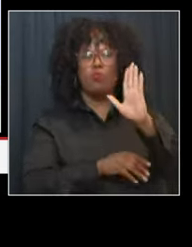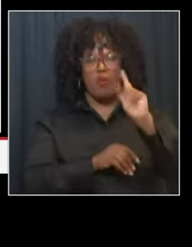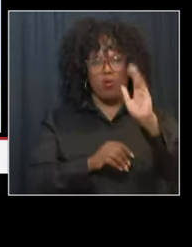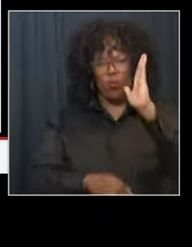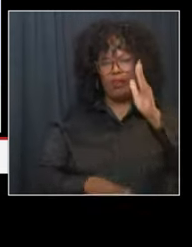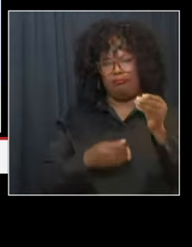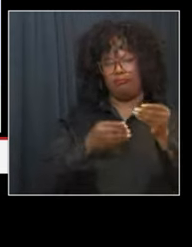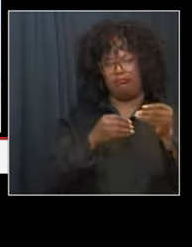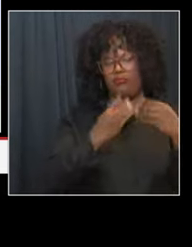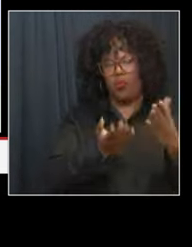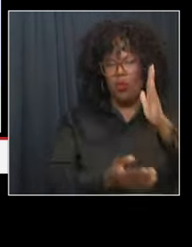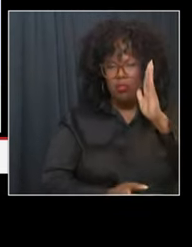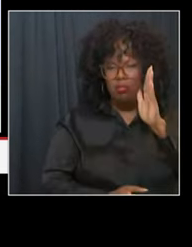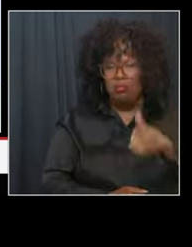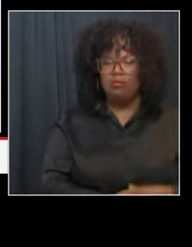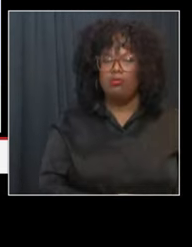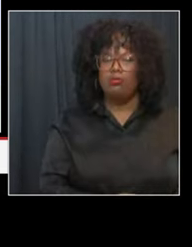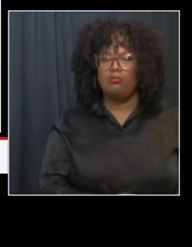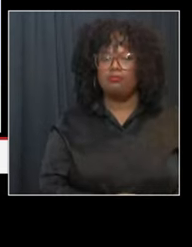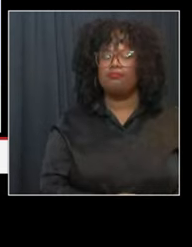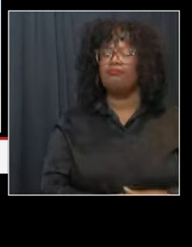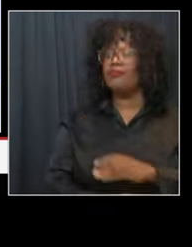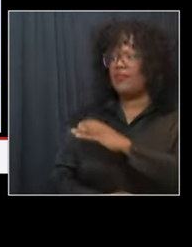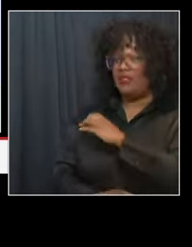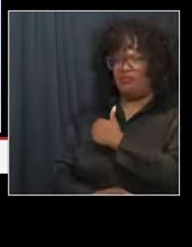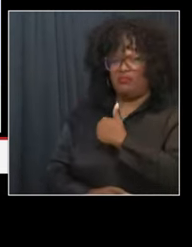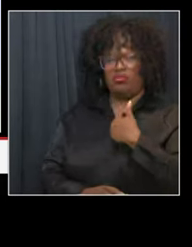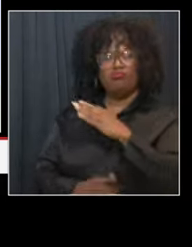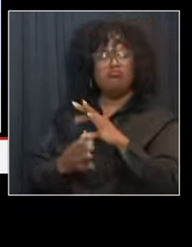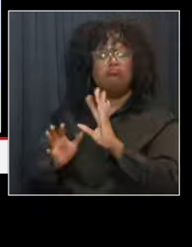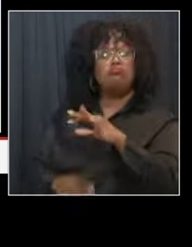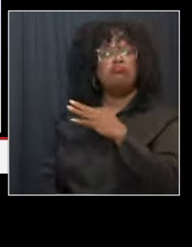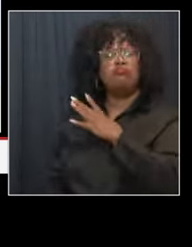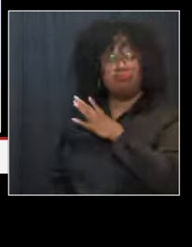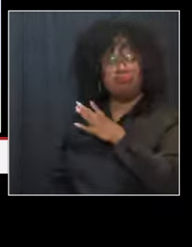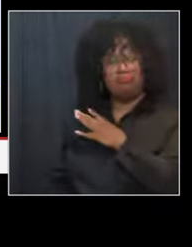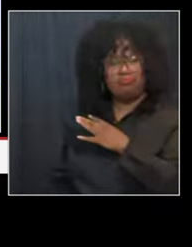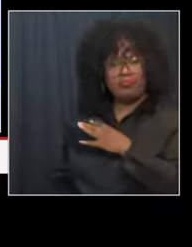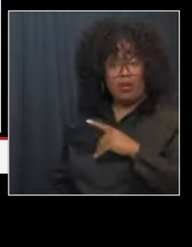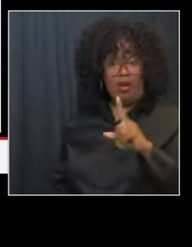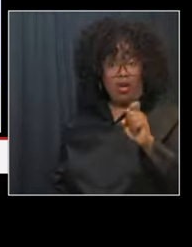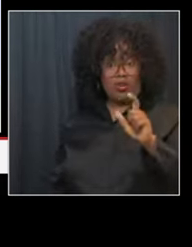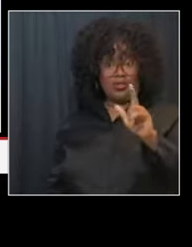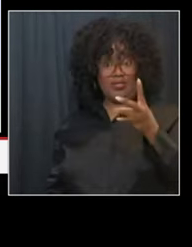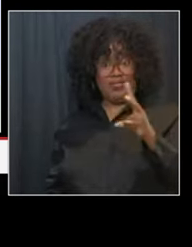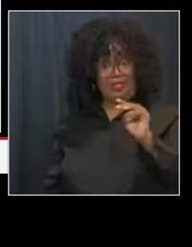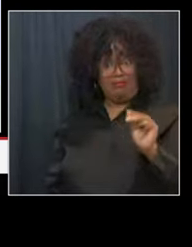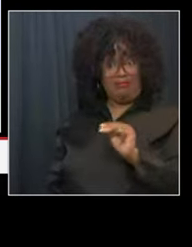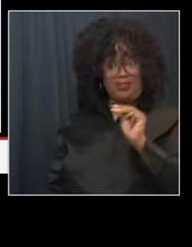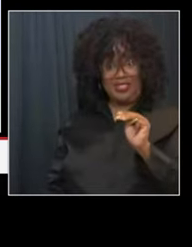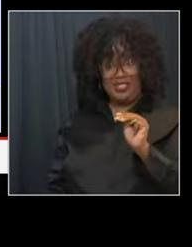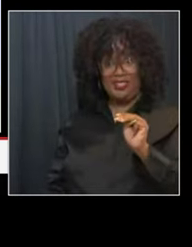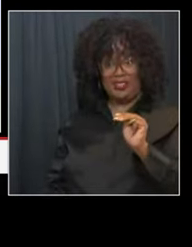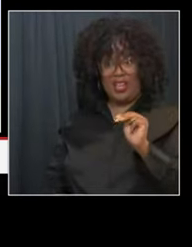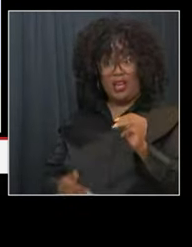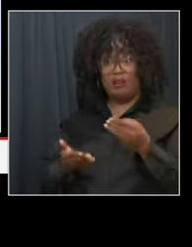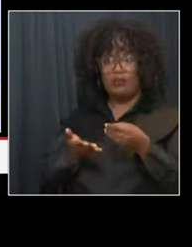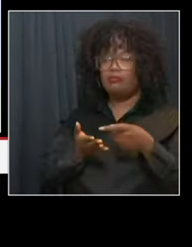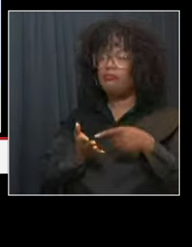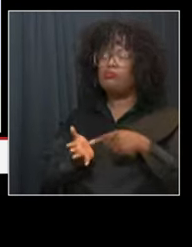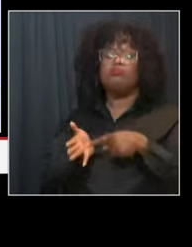Okay. And then the $117 million of excess special purpose and dedicated tax revenues,